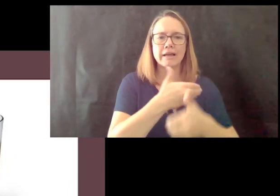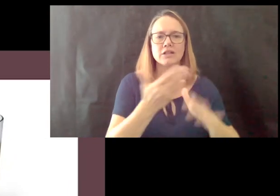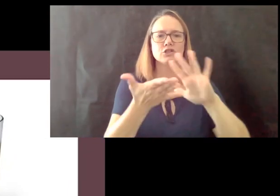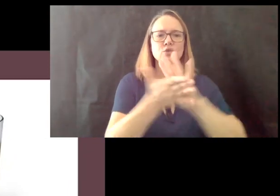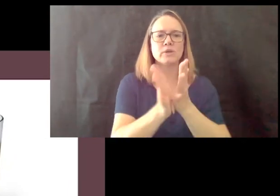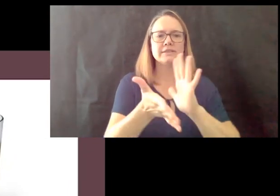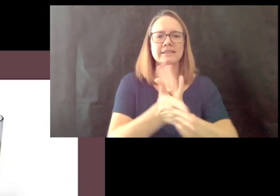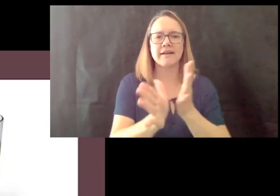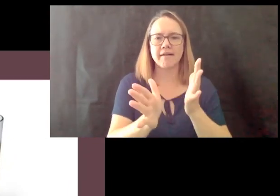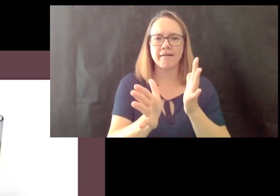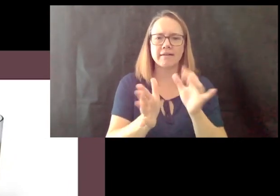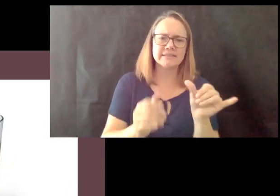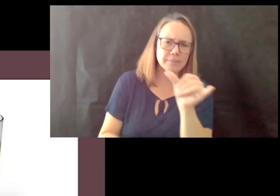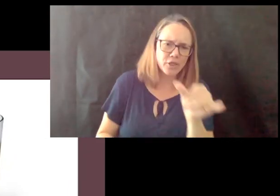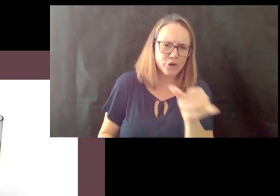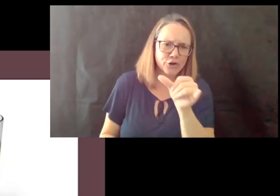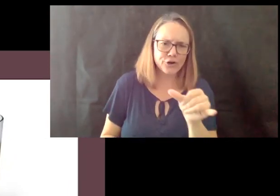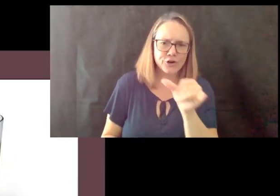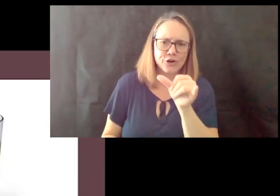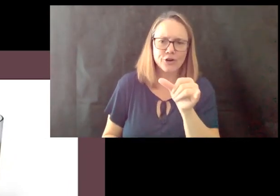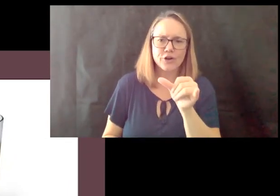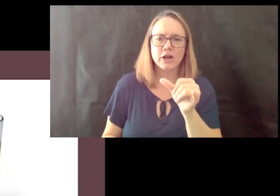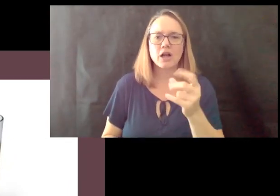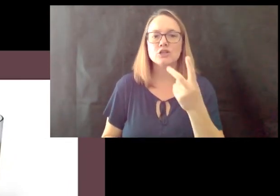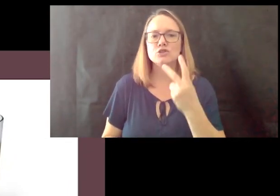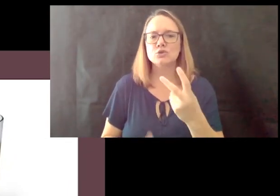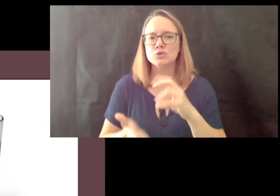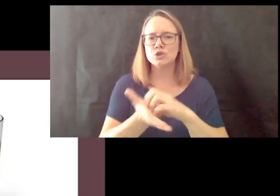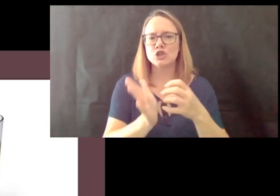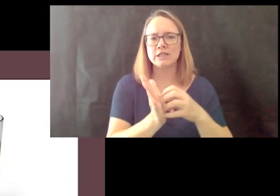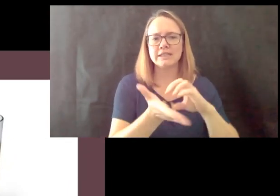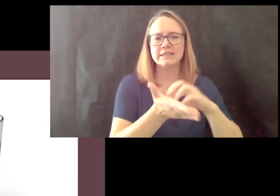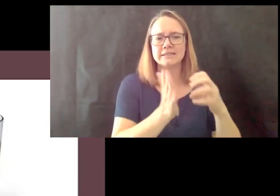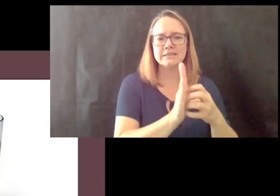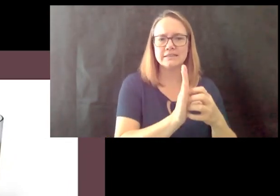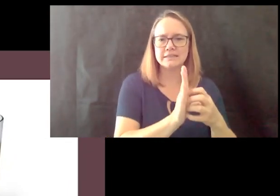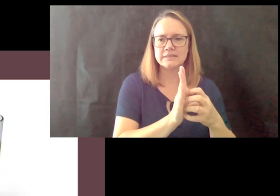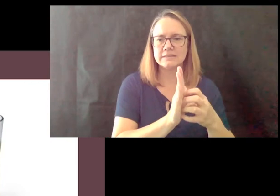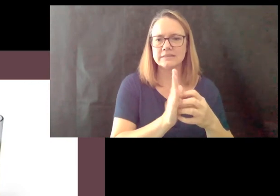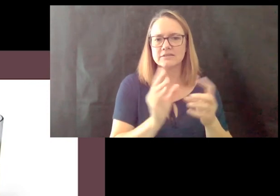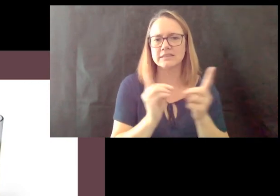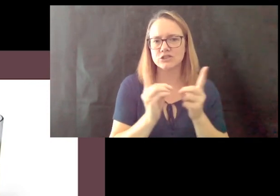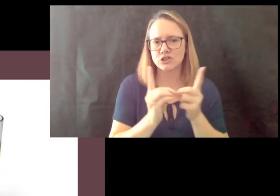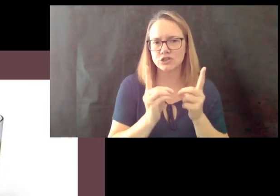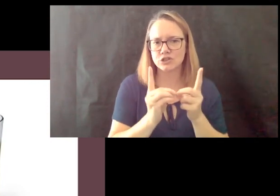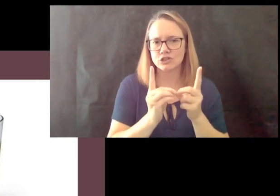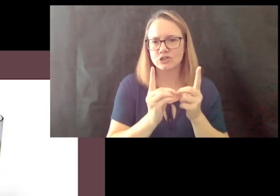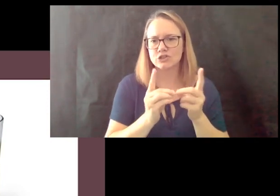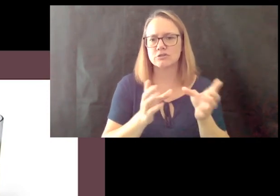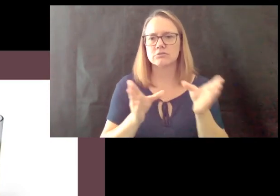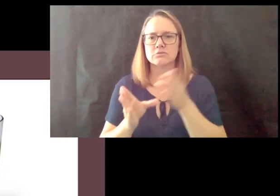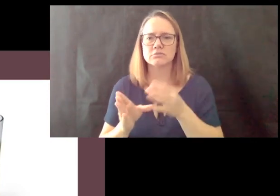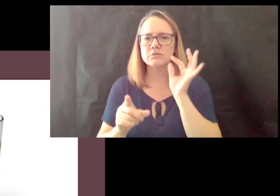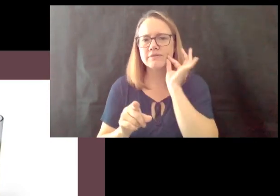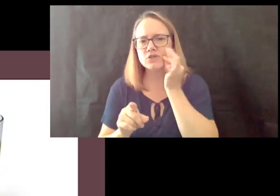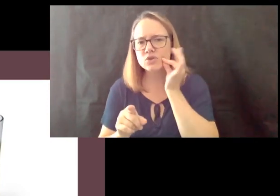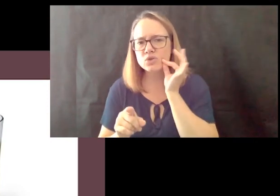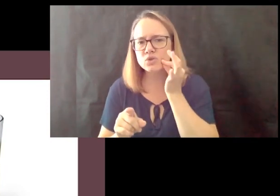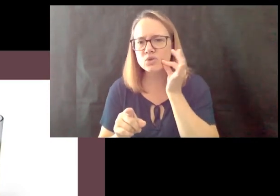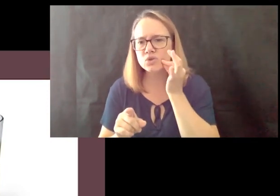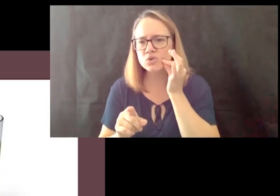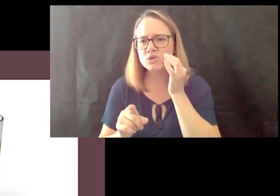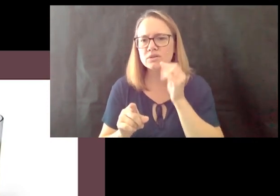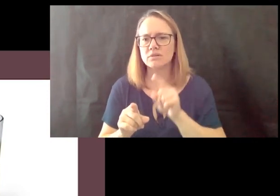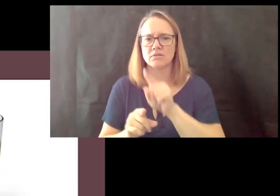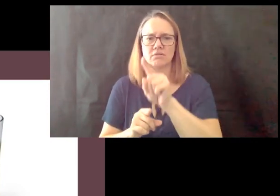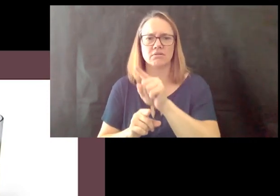bread and a tortilla, those are kind of similar. Got 2 cookies, that's like a dessert. Got a piece of